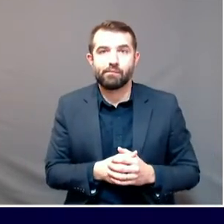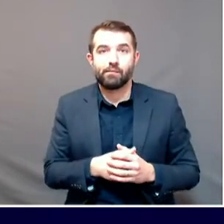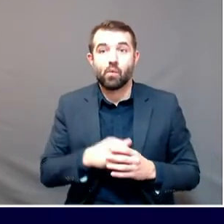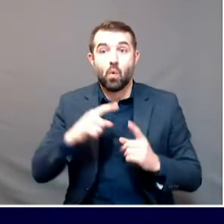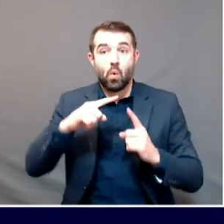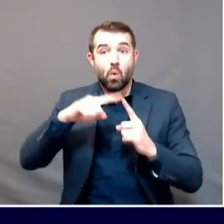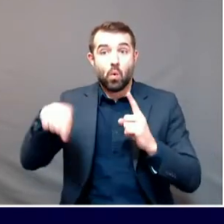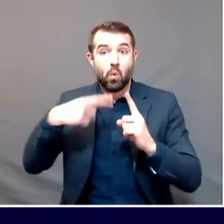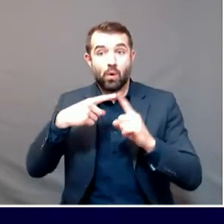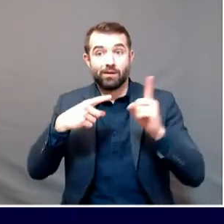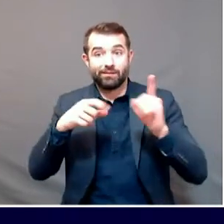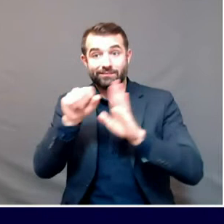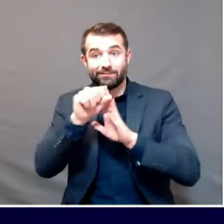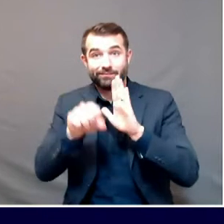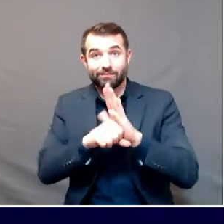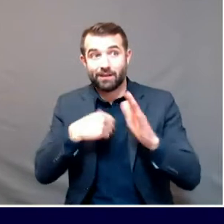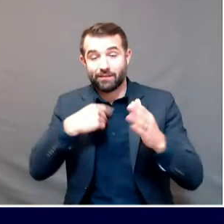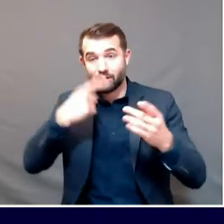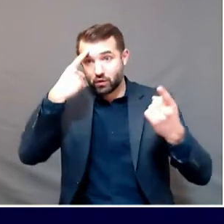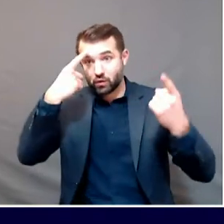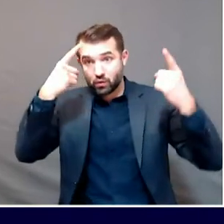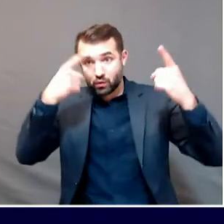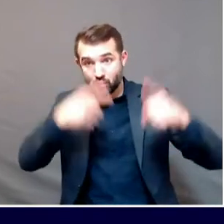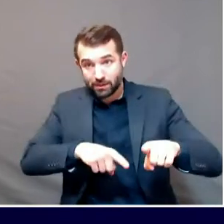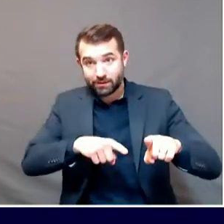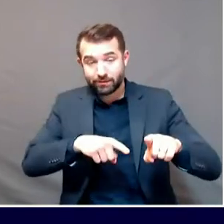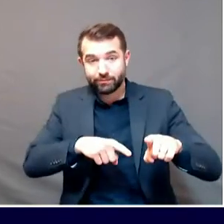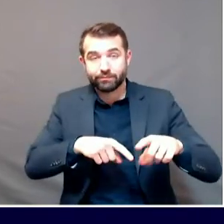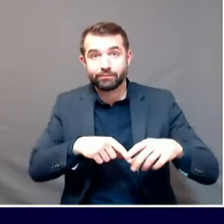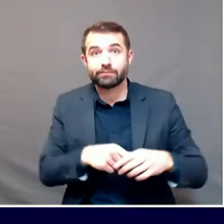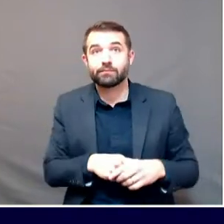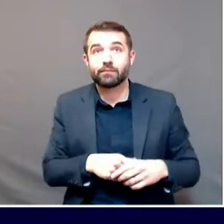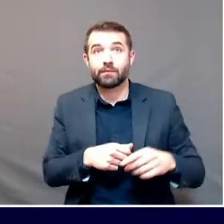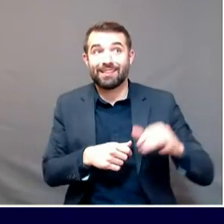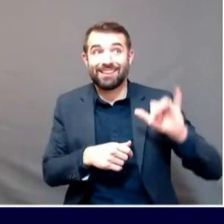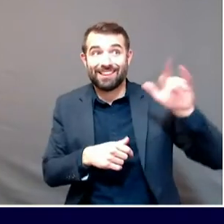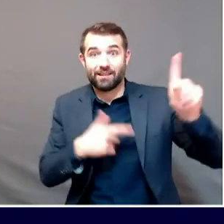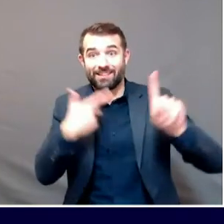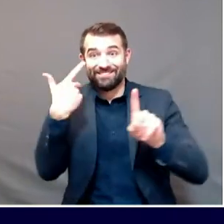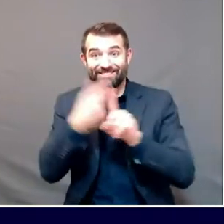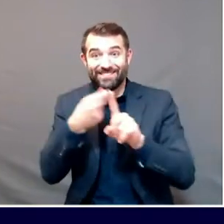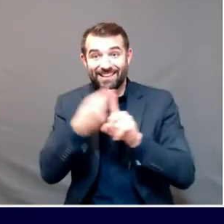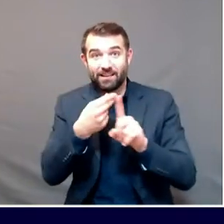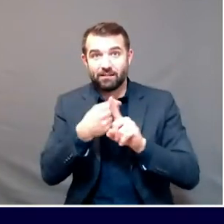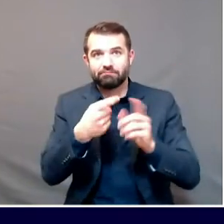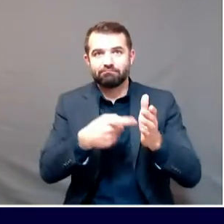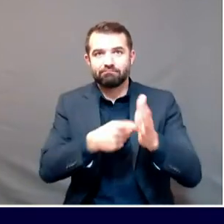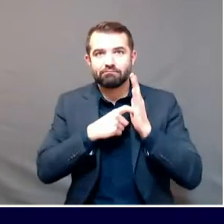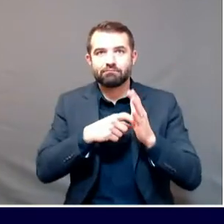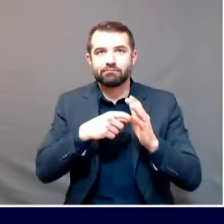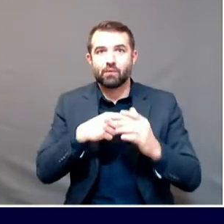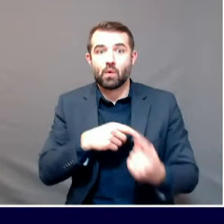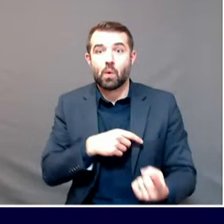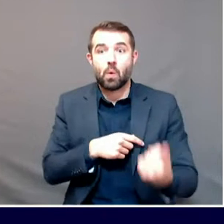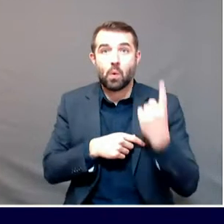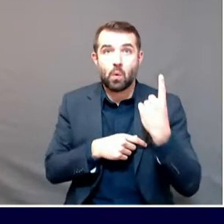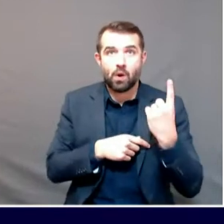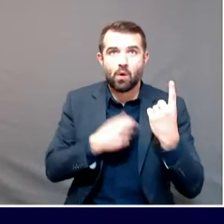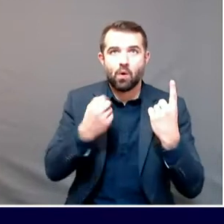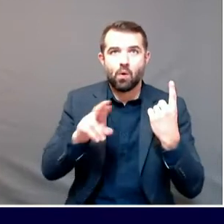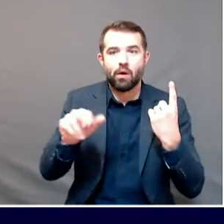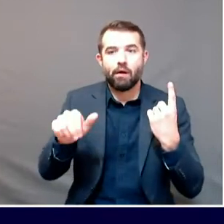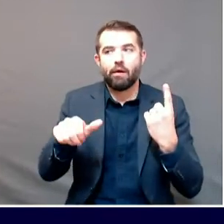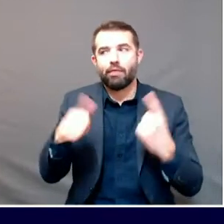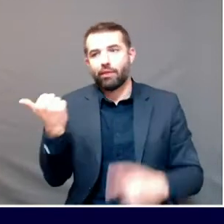to commit to using one or the other of the vaccines. And that's for operational purposes because the vaccines have